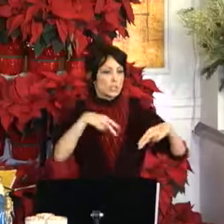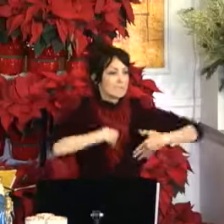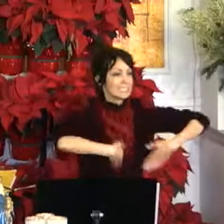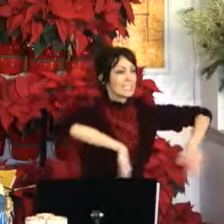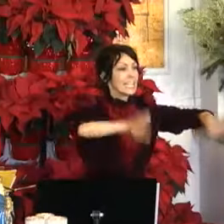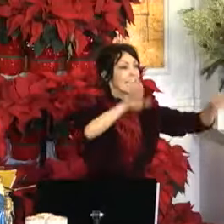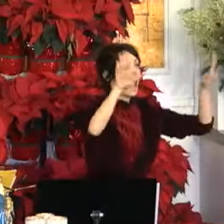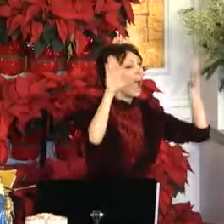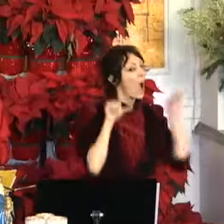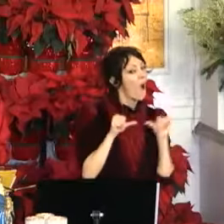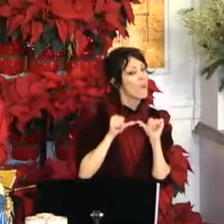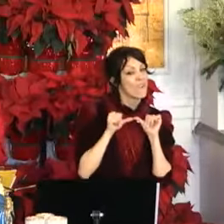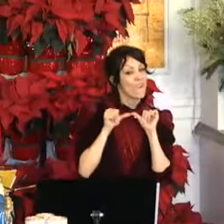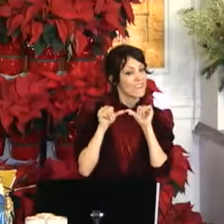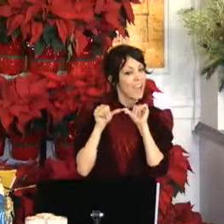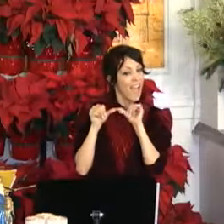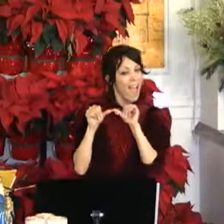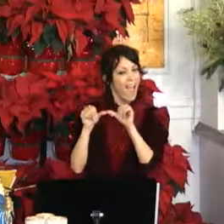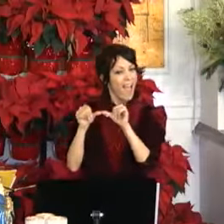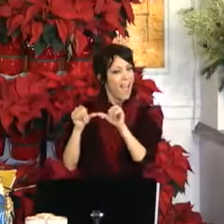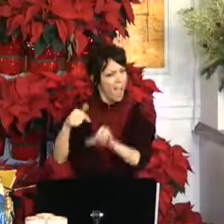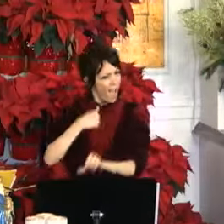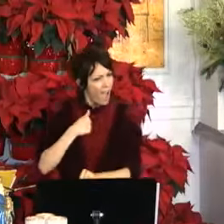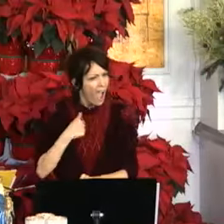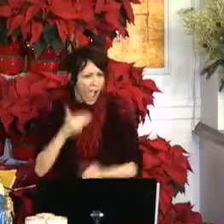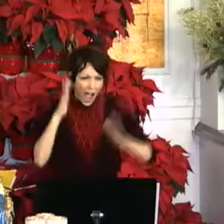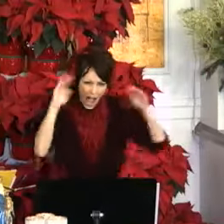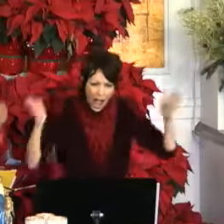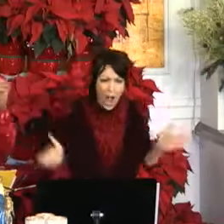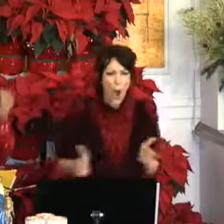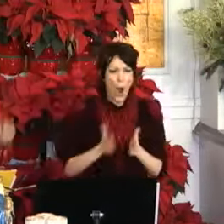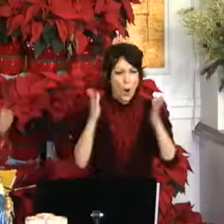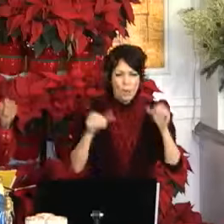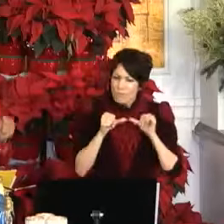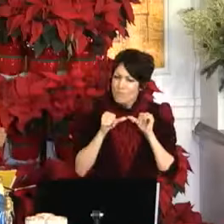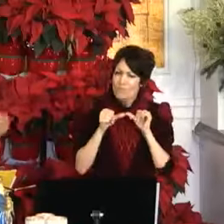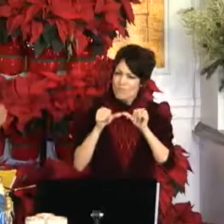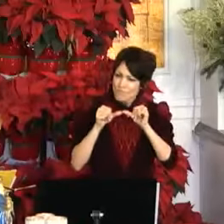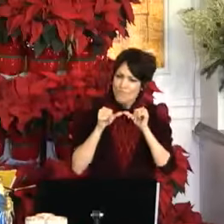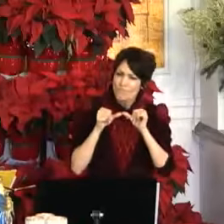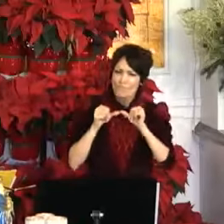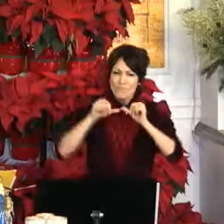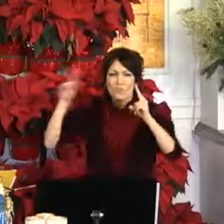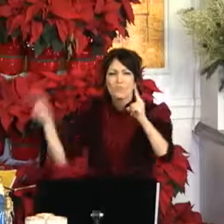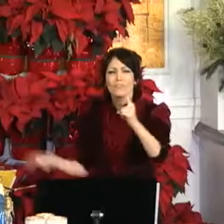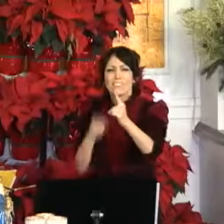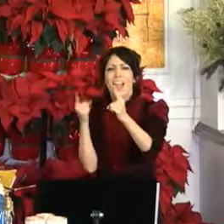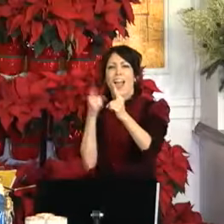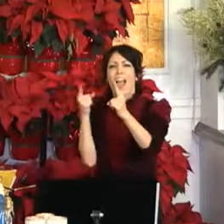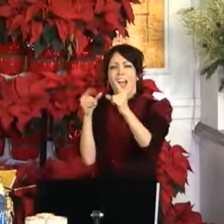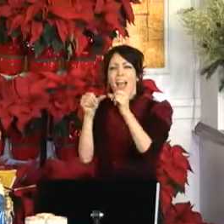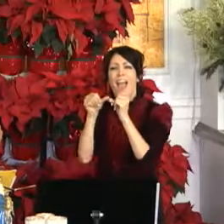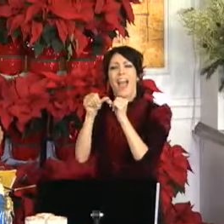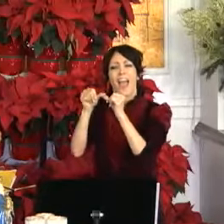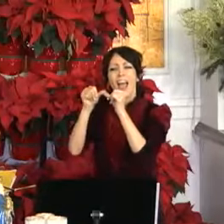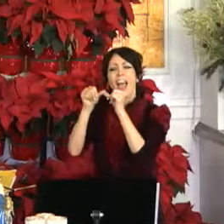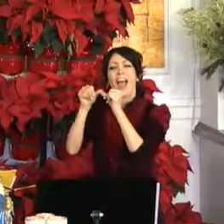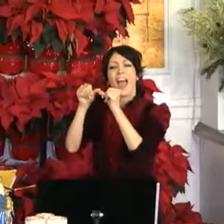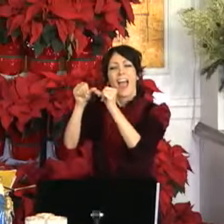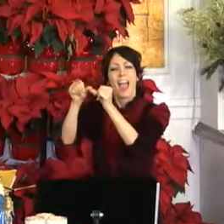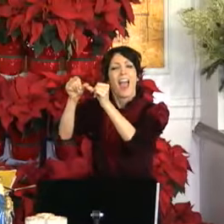to sit it out or dance, I hope you dance.